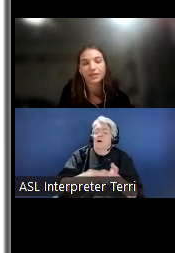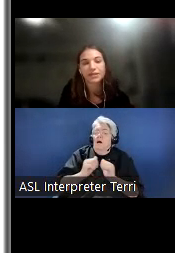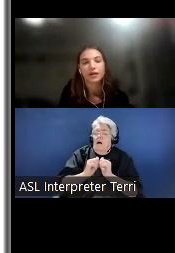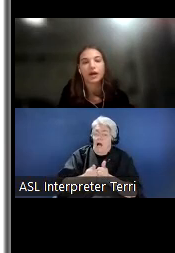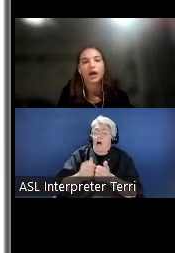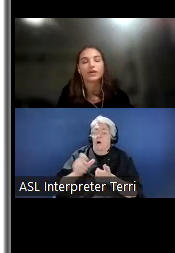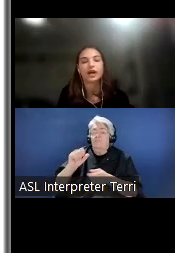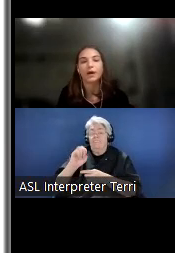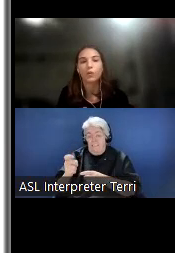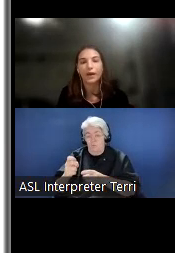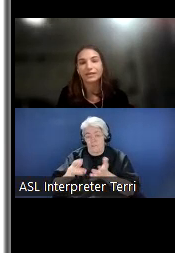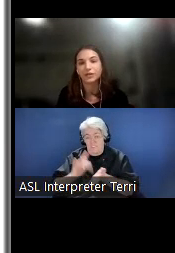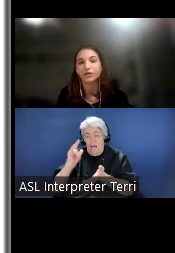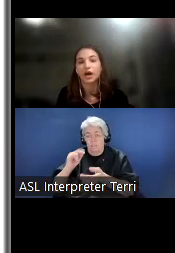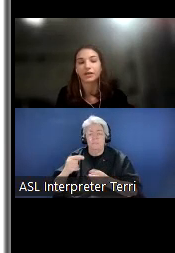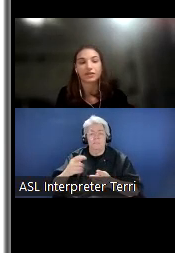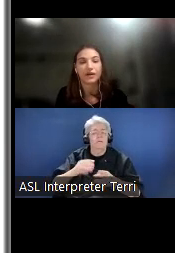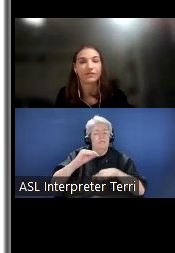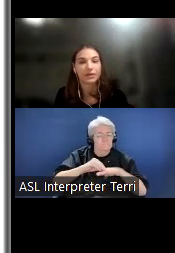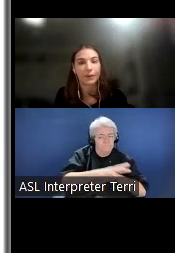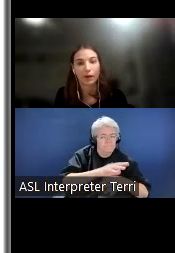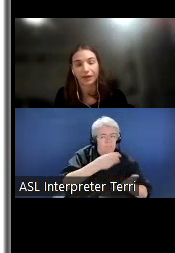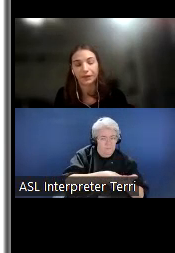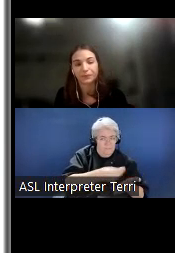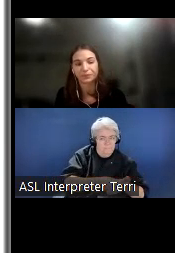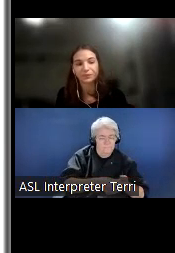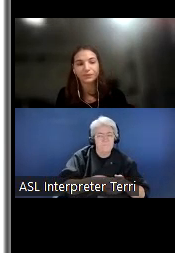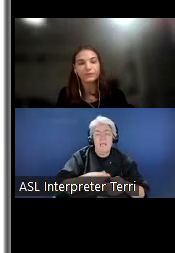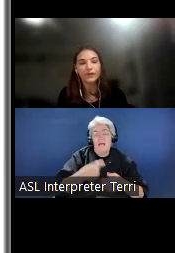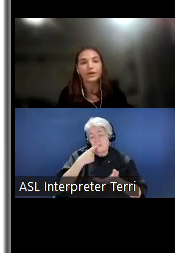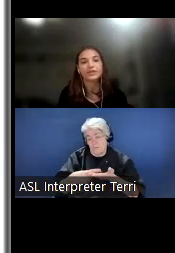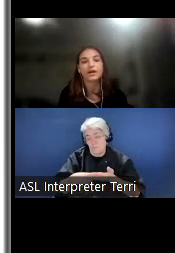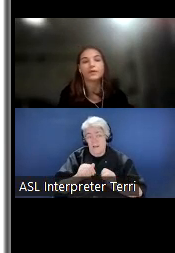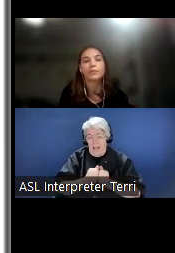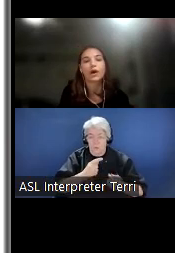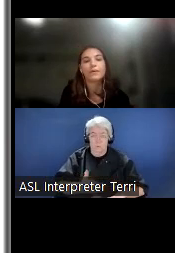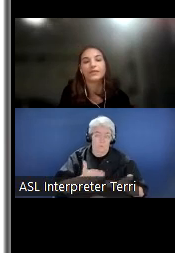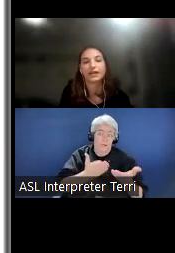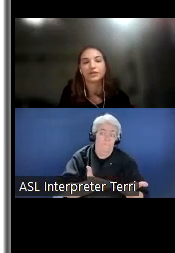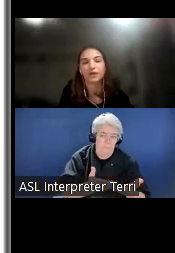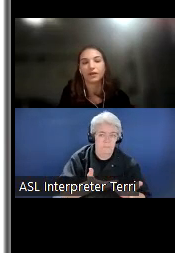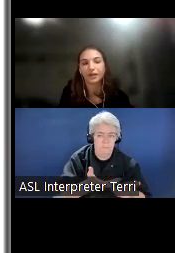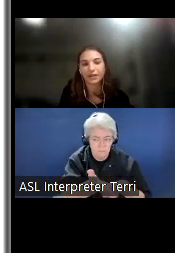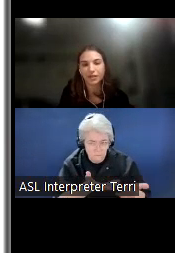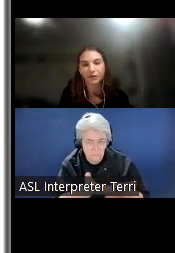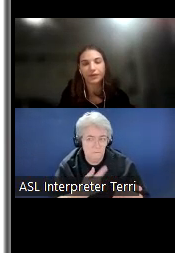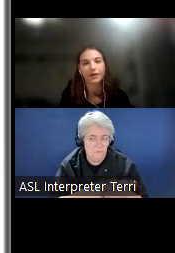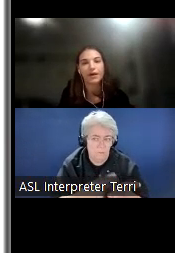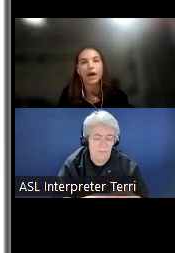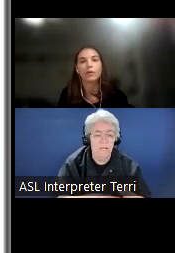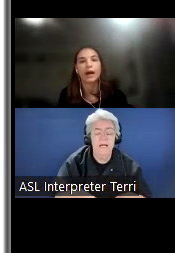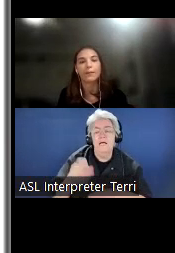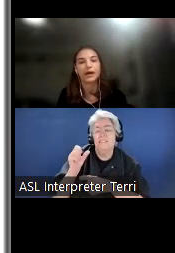sexual violence. We're going to talk about ways that you can talk to survivors about money. We're going to talk a little bit more about the Sexual Assault Legal